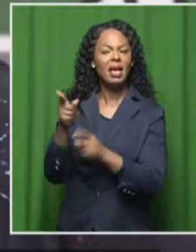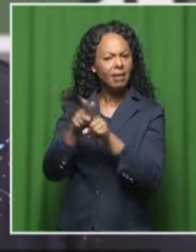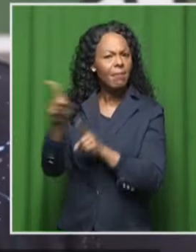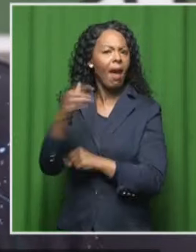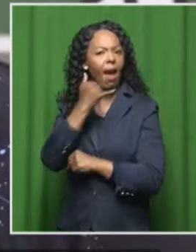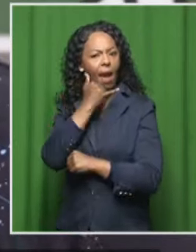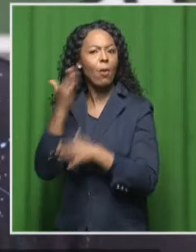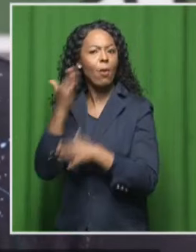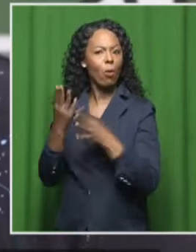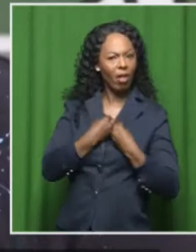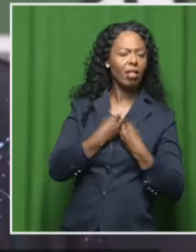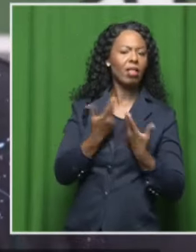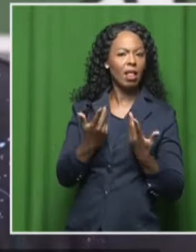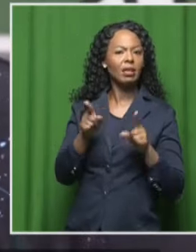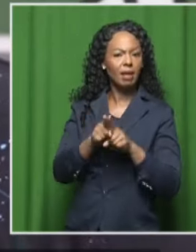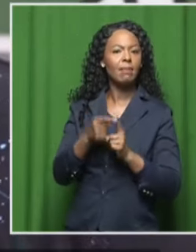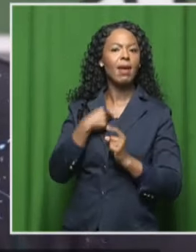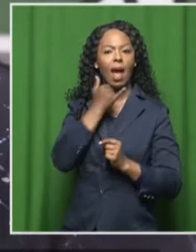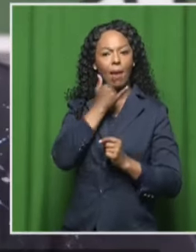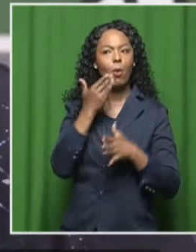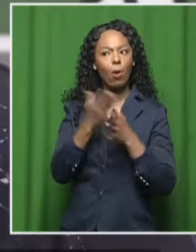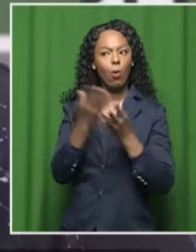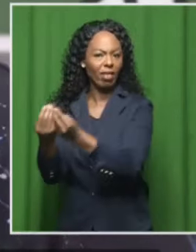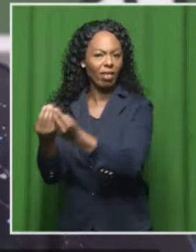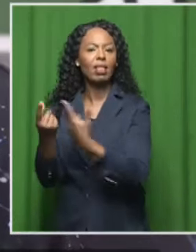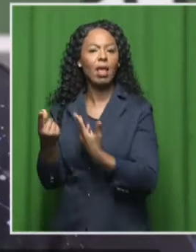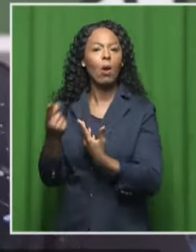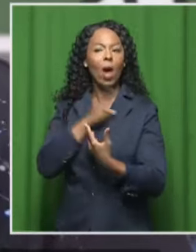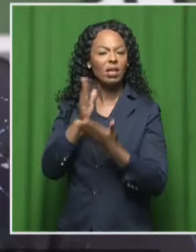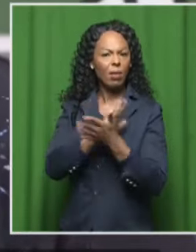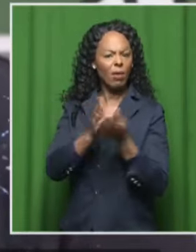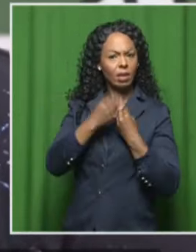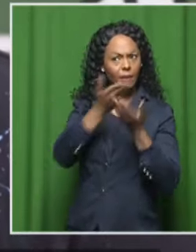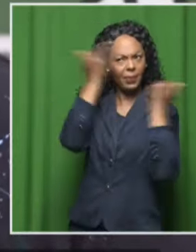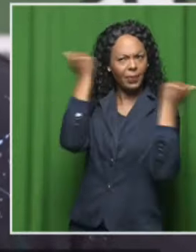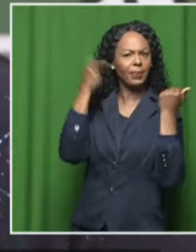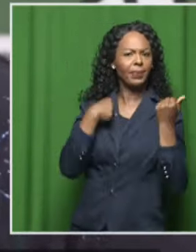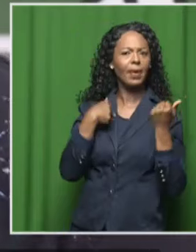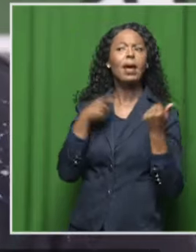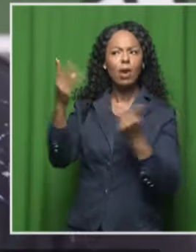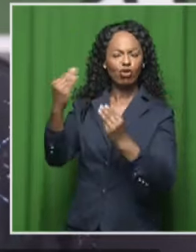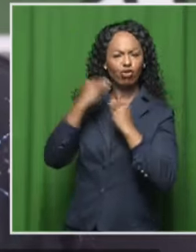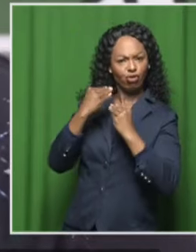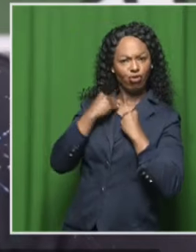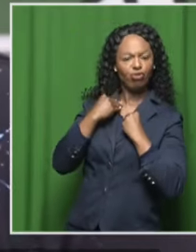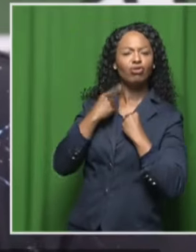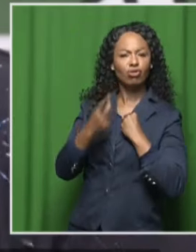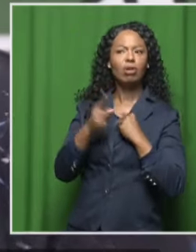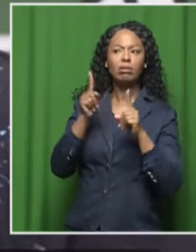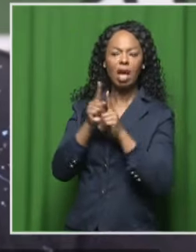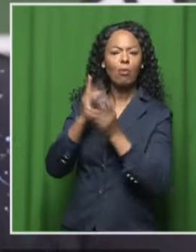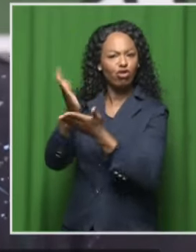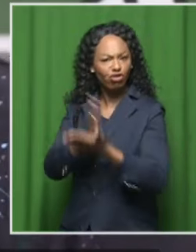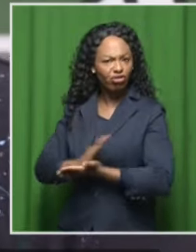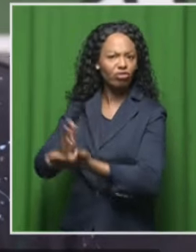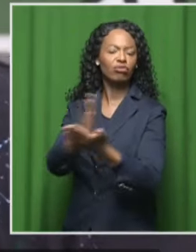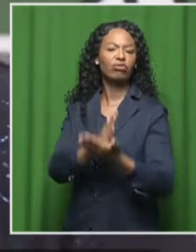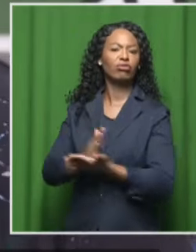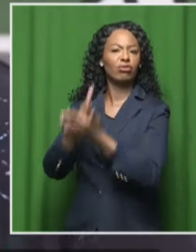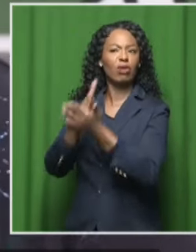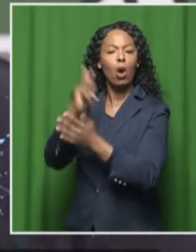And I'm happy to meet them because there's some of the things that I didn't know. They taught me, and then I give some of my stuff to them. So next time